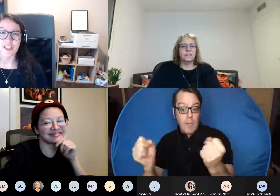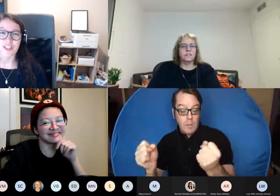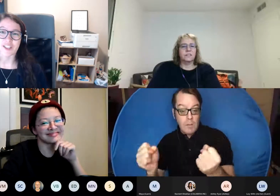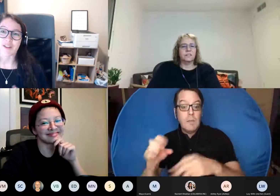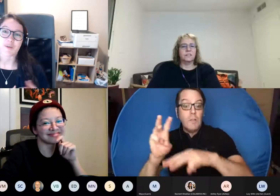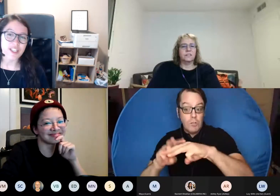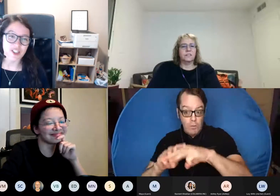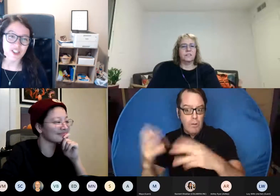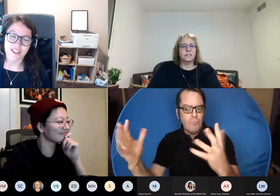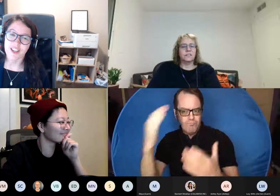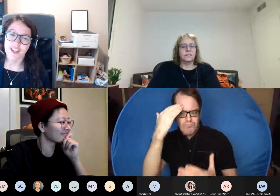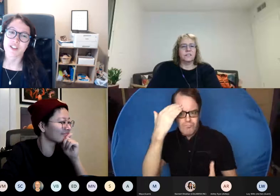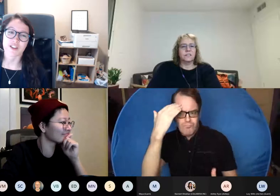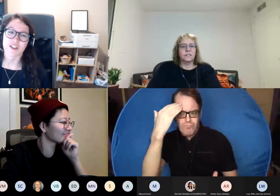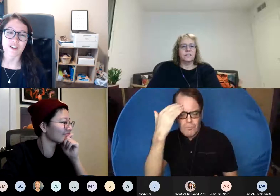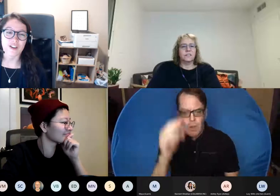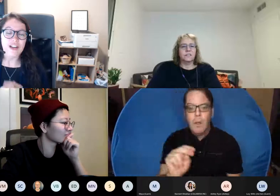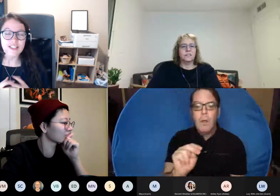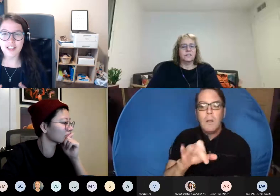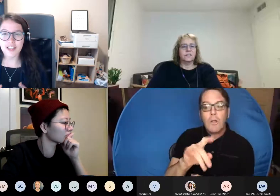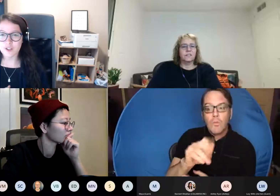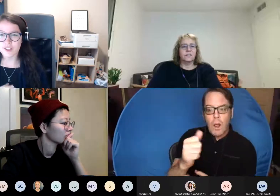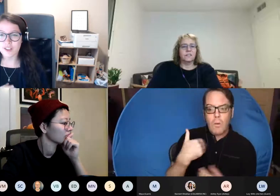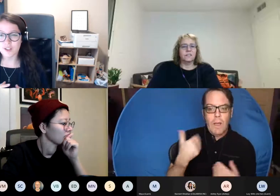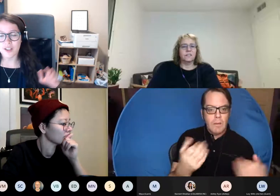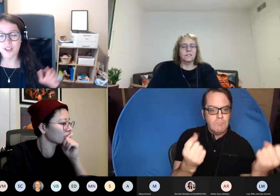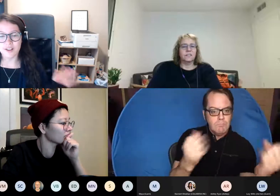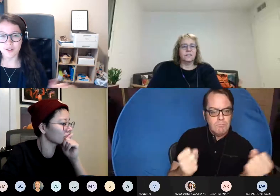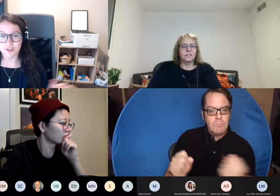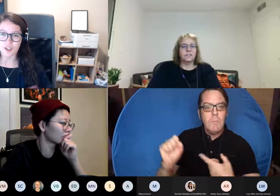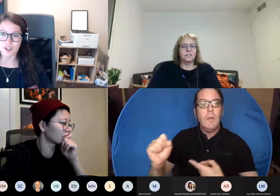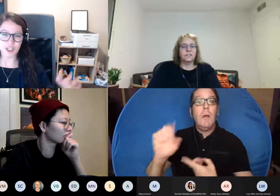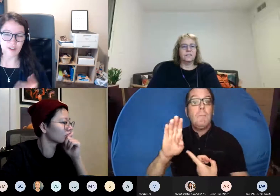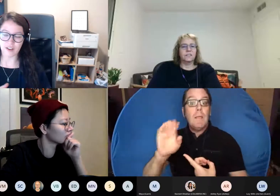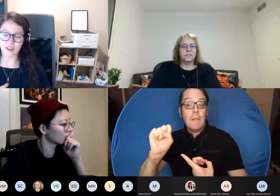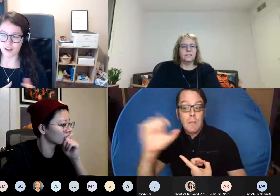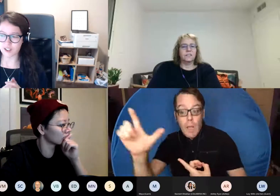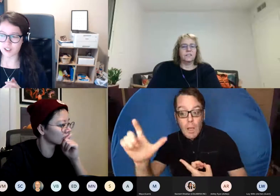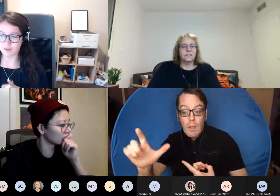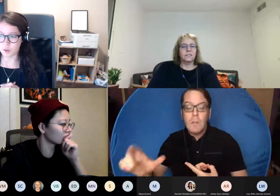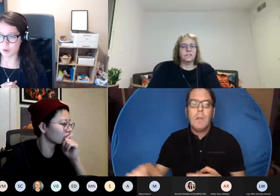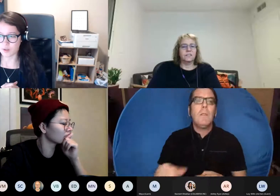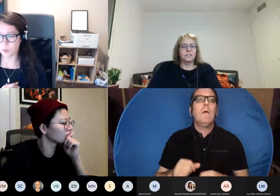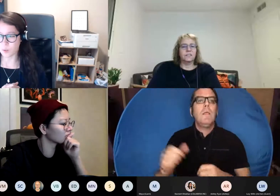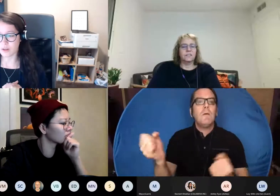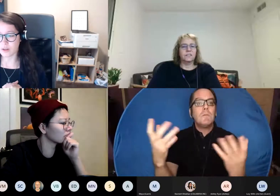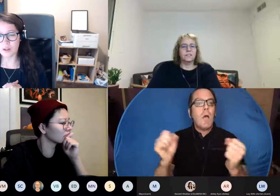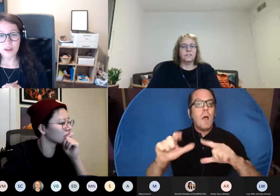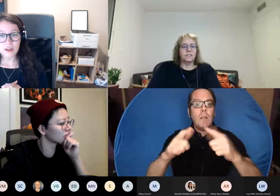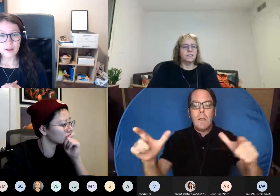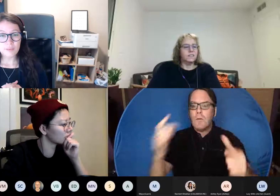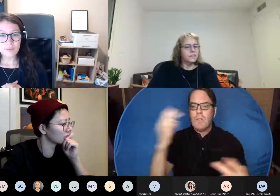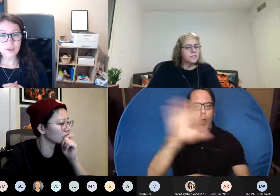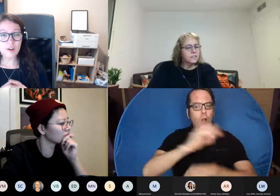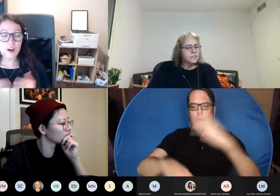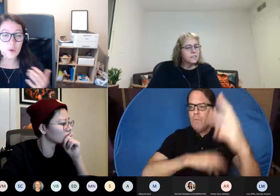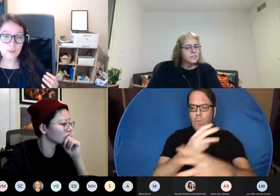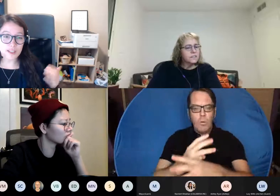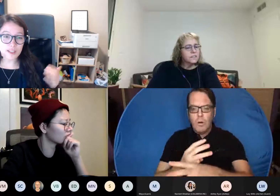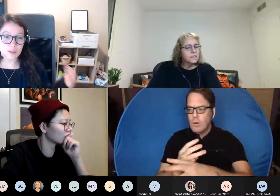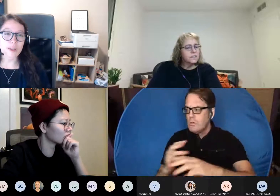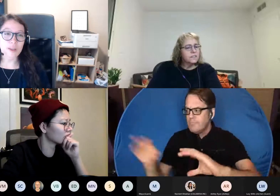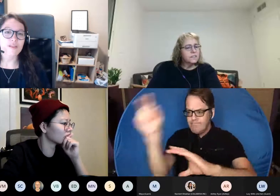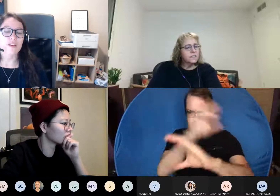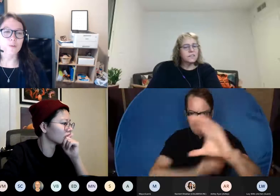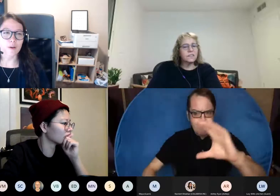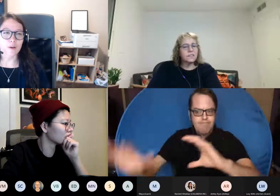Sign Language. There is British Sign Language. There are sign languages associated in different geographic areas of the world as well. There are going